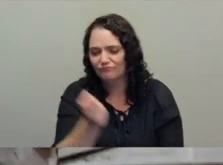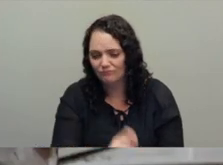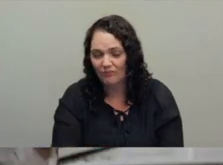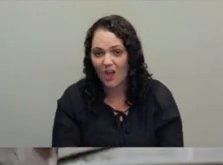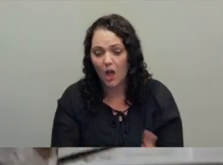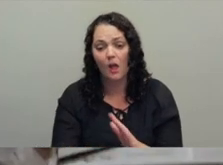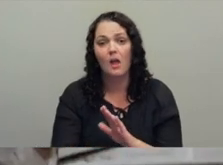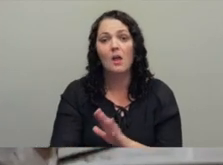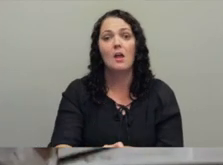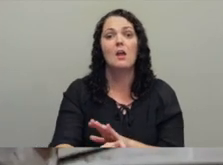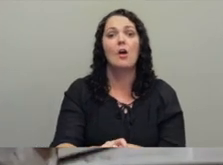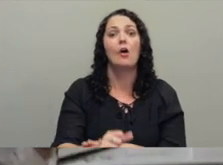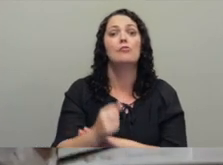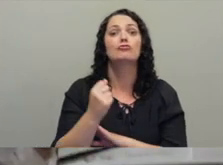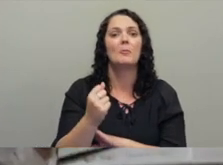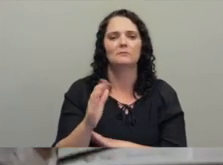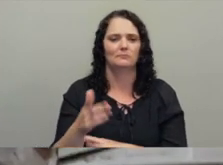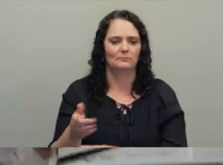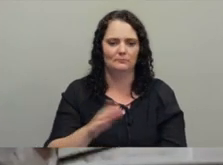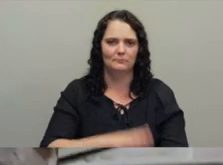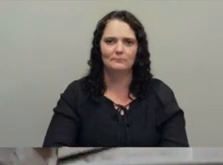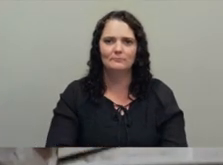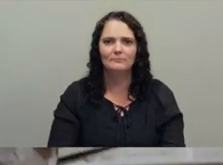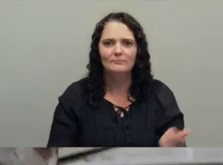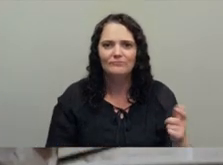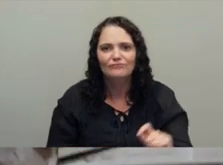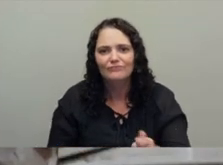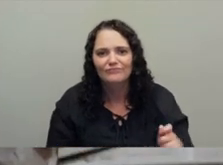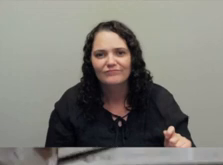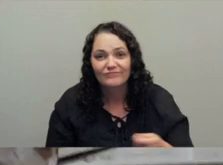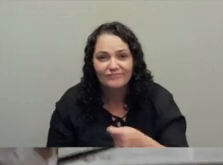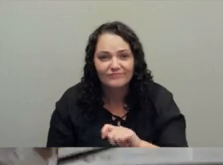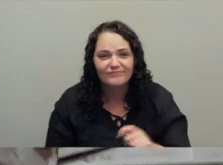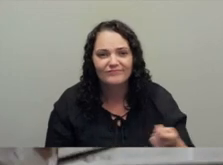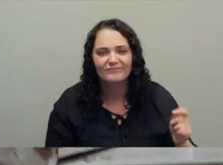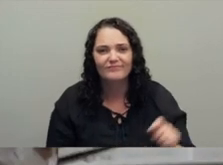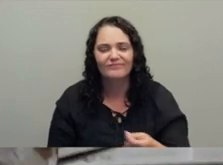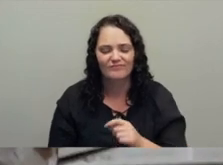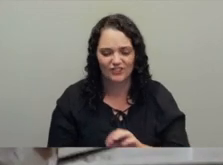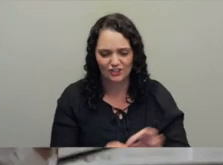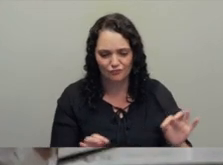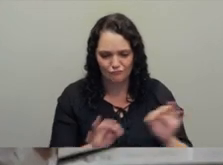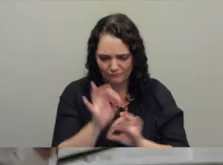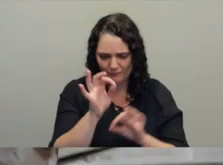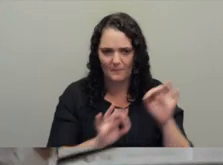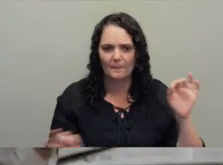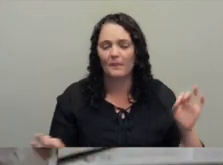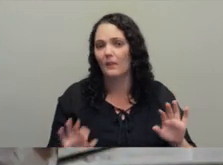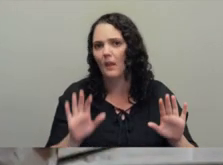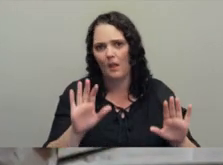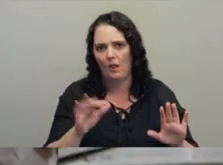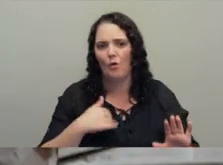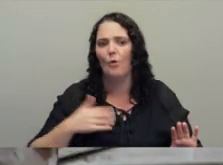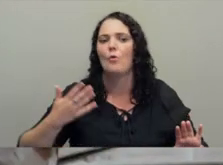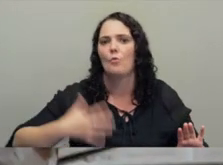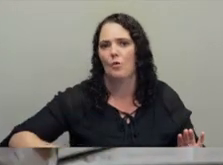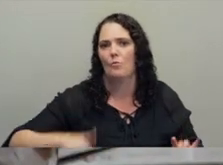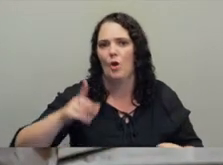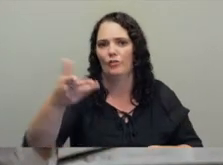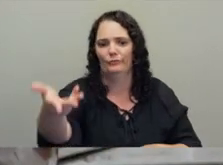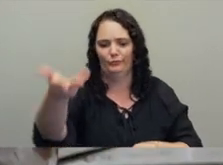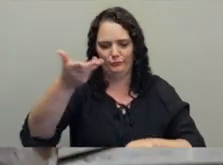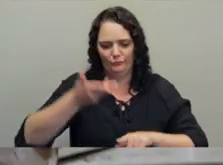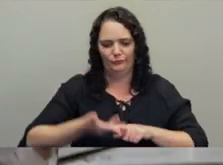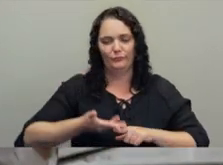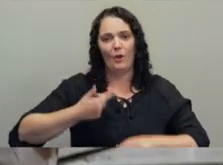non-dominant hand to do this. Left-handed. Somebody else put part blind drawing. Fantastic. I want to see all of these. These are great methods, tried